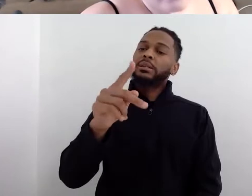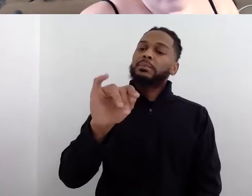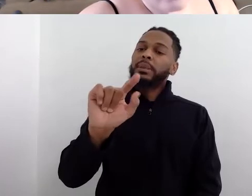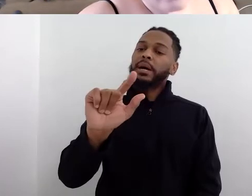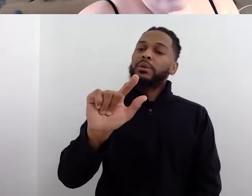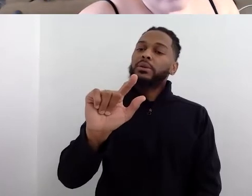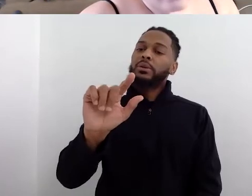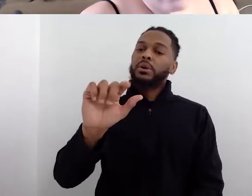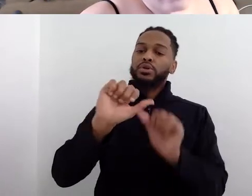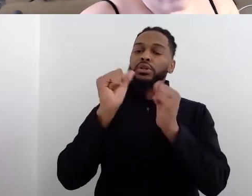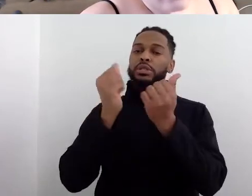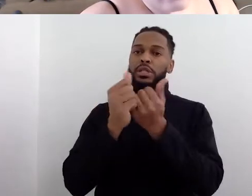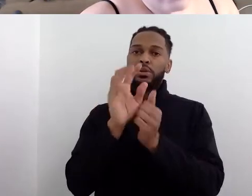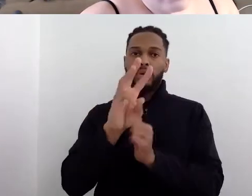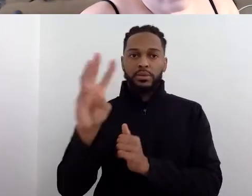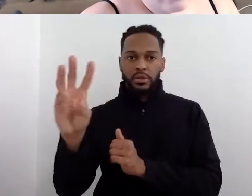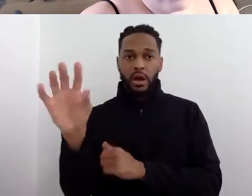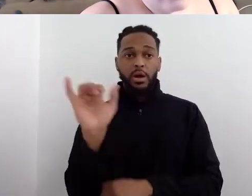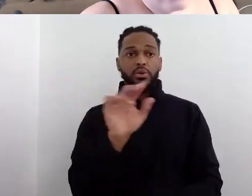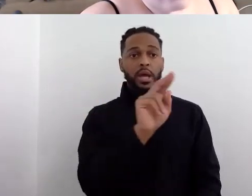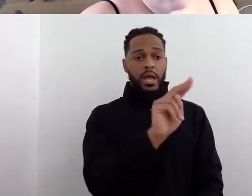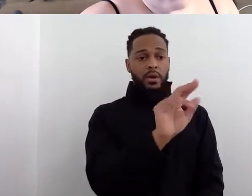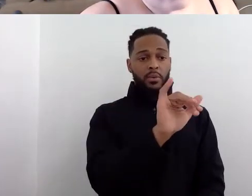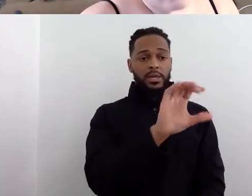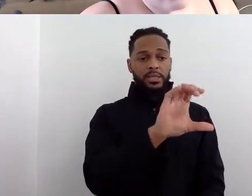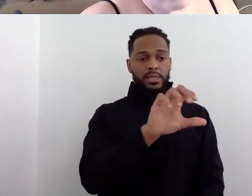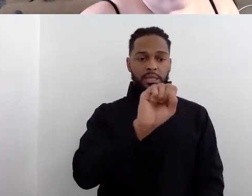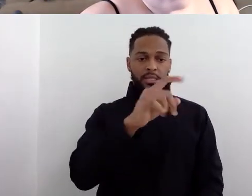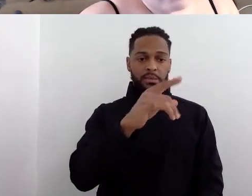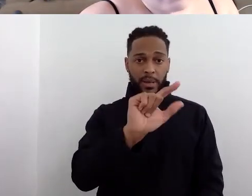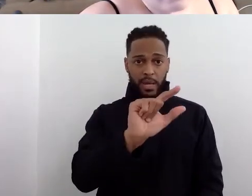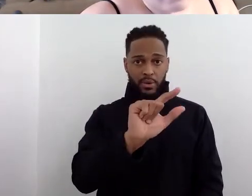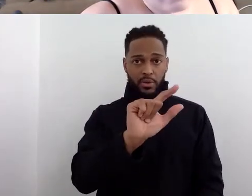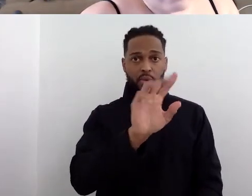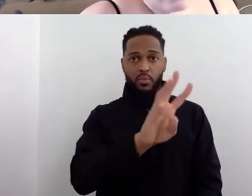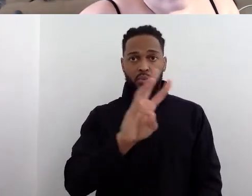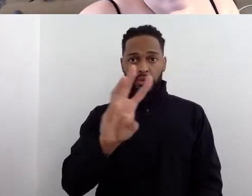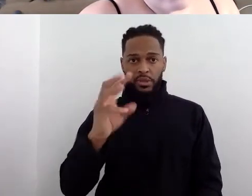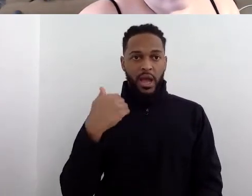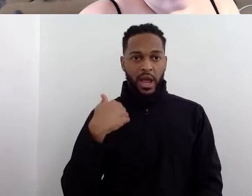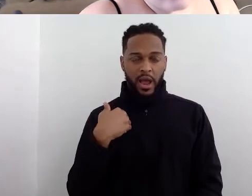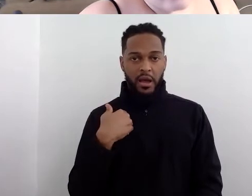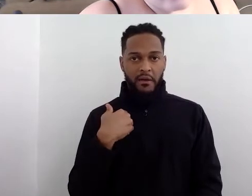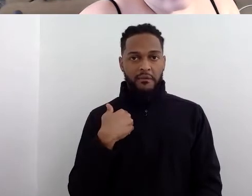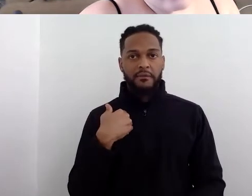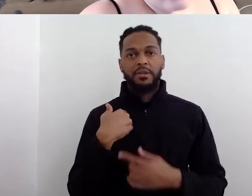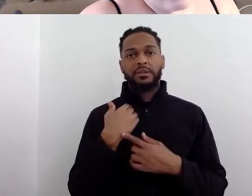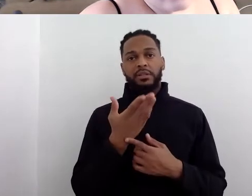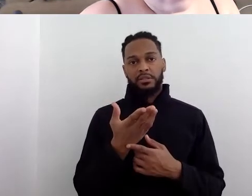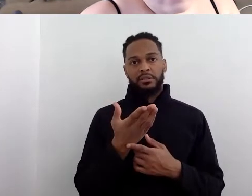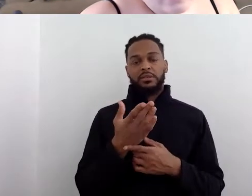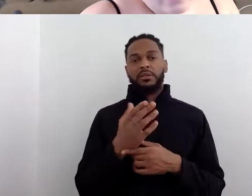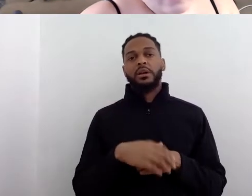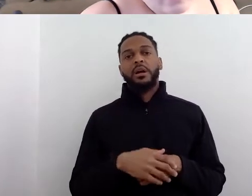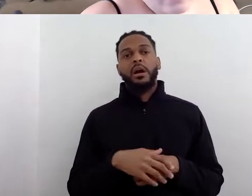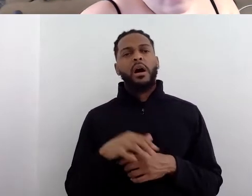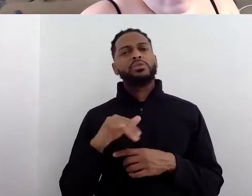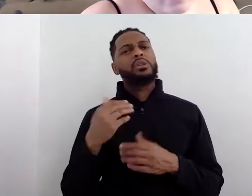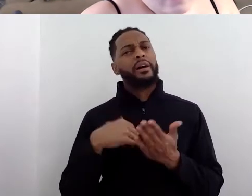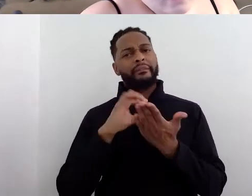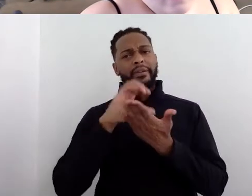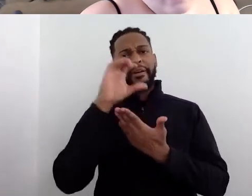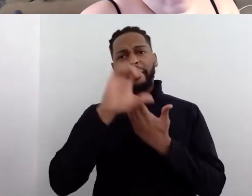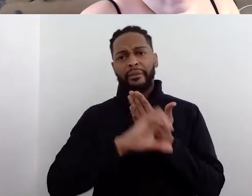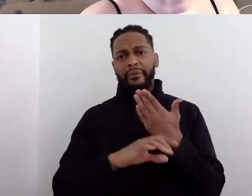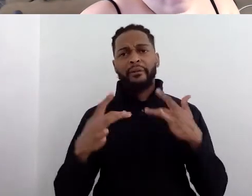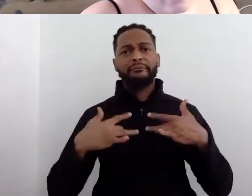Spinal website and you can find a calendar of events, things that are done across the U.S. Exercise, you got